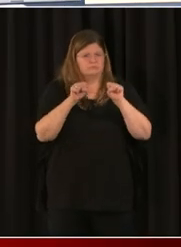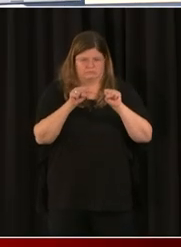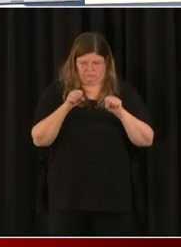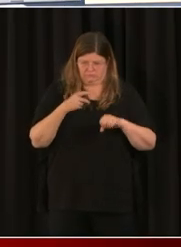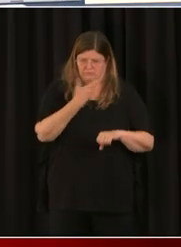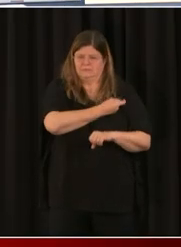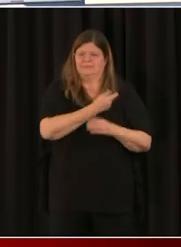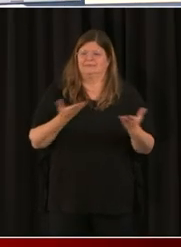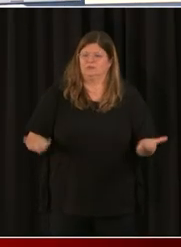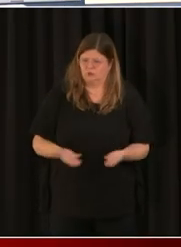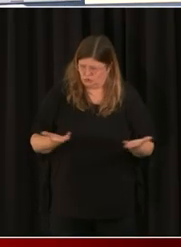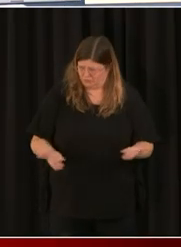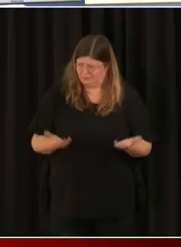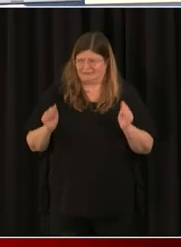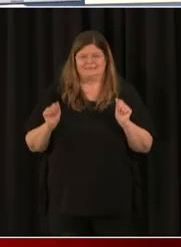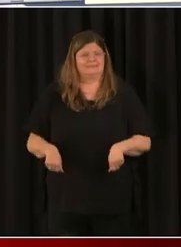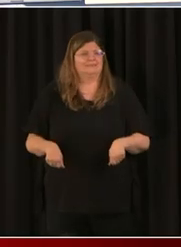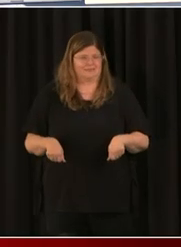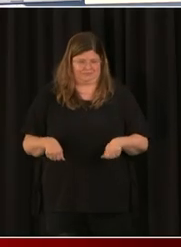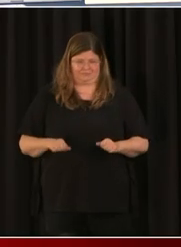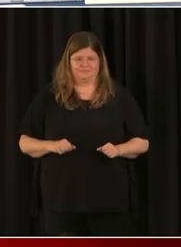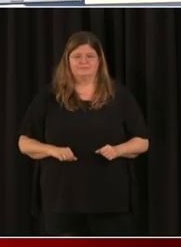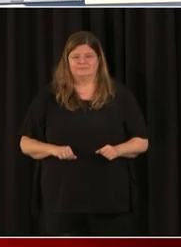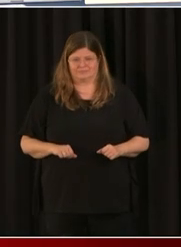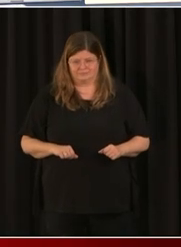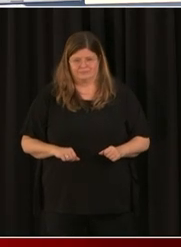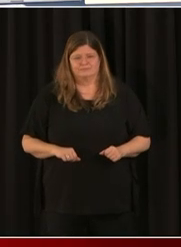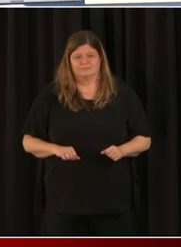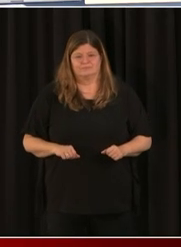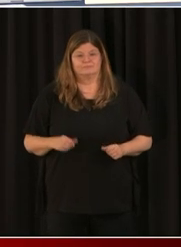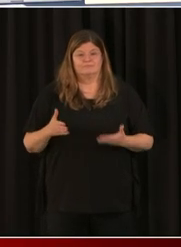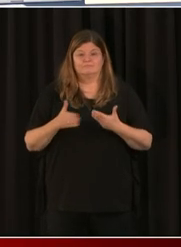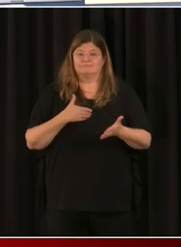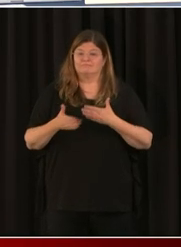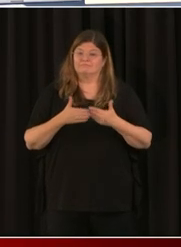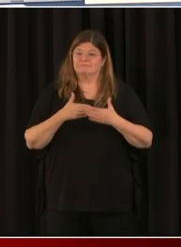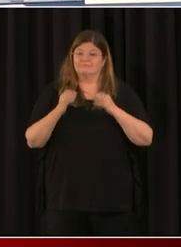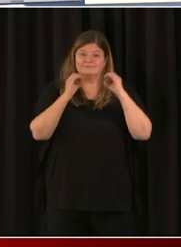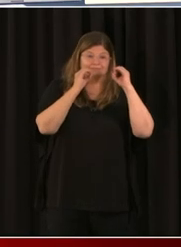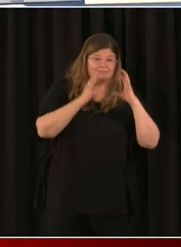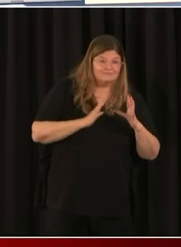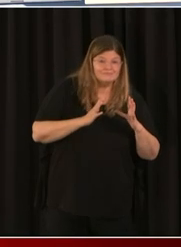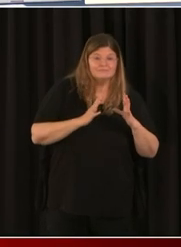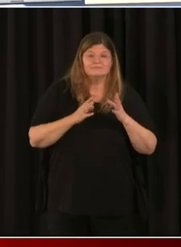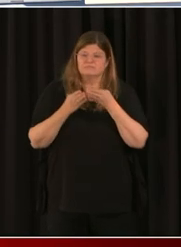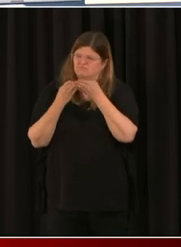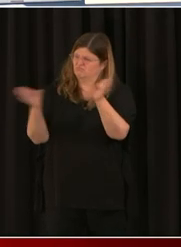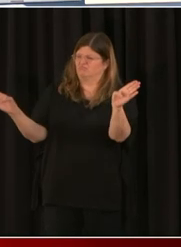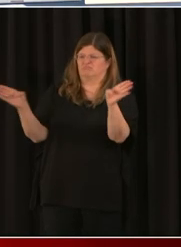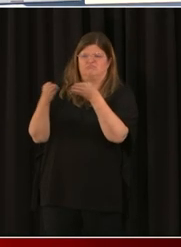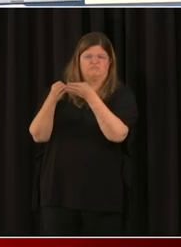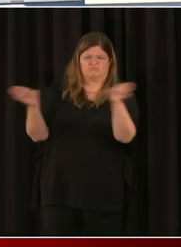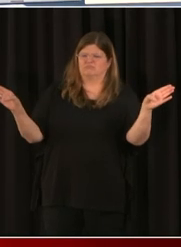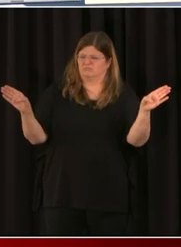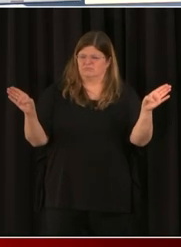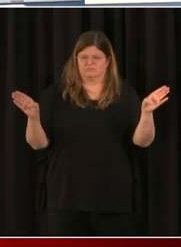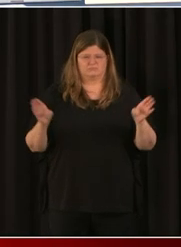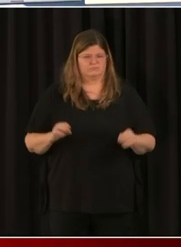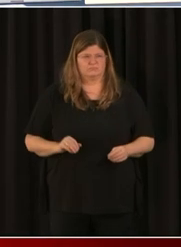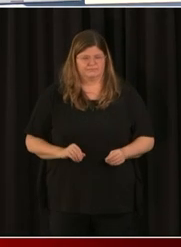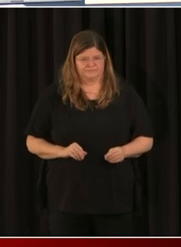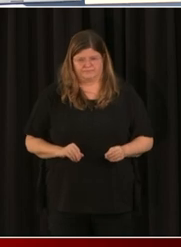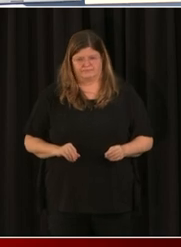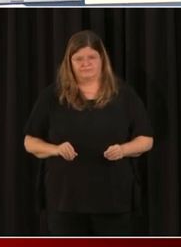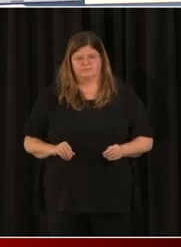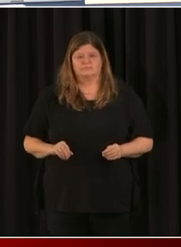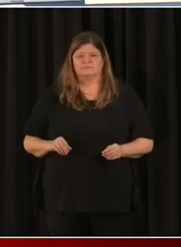safety workers, grocery store workers, pre-K through 12 educational settings and childcare settings, we will be open to those who are